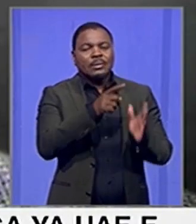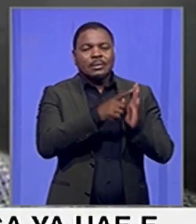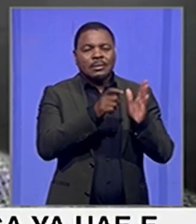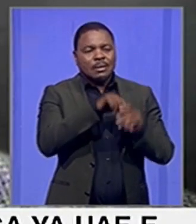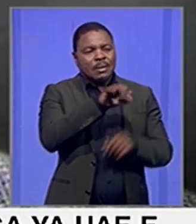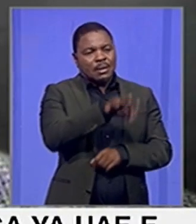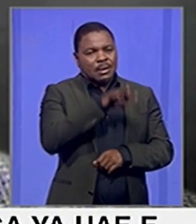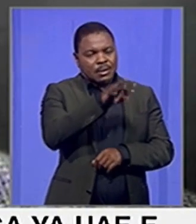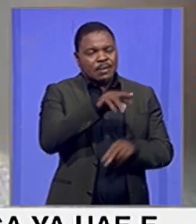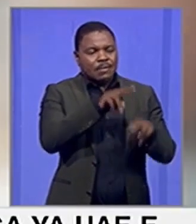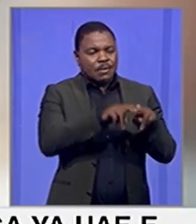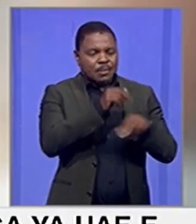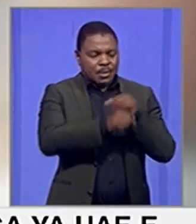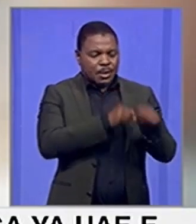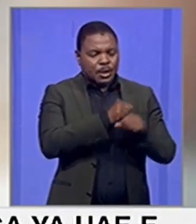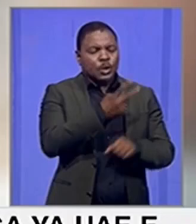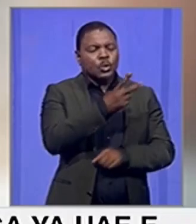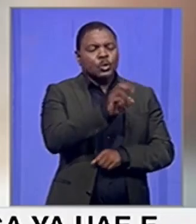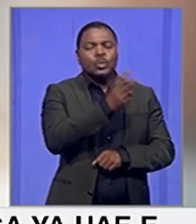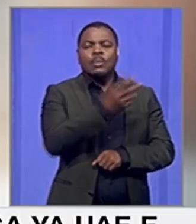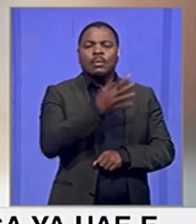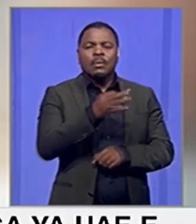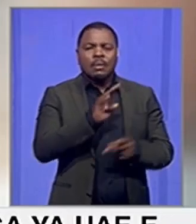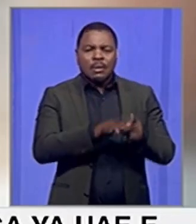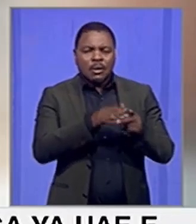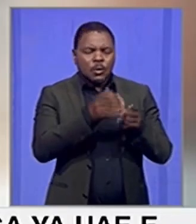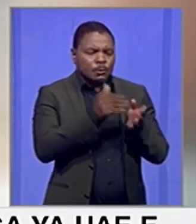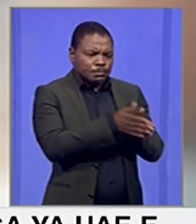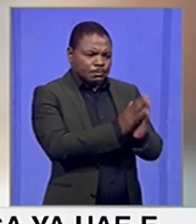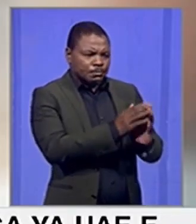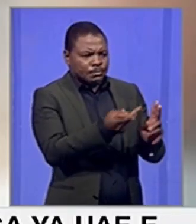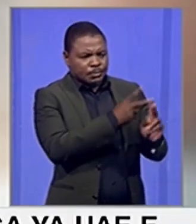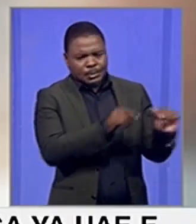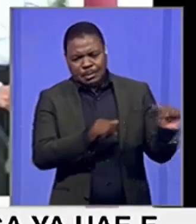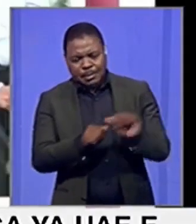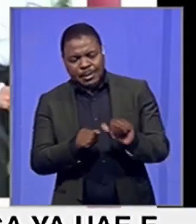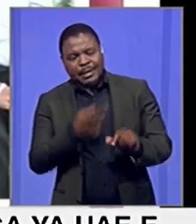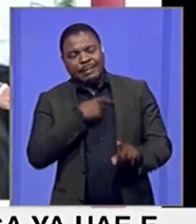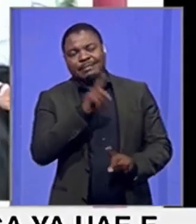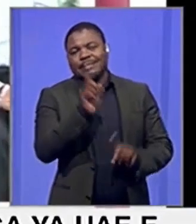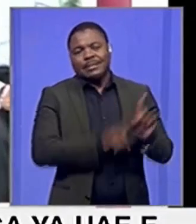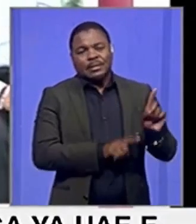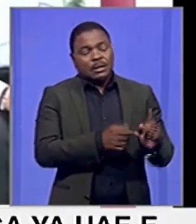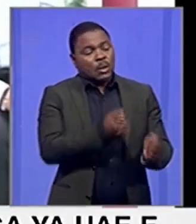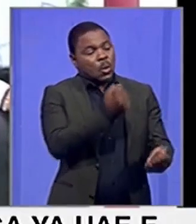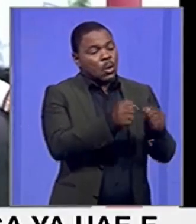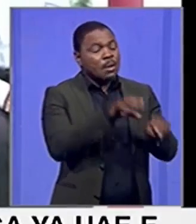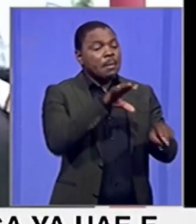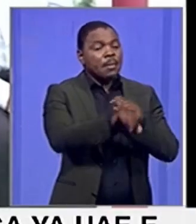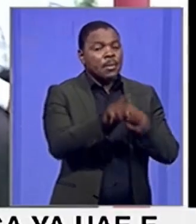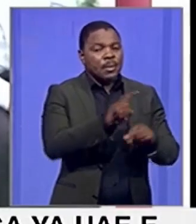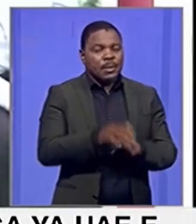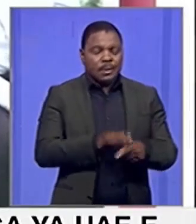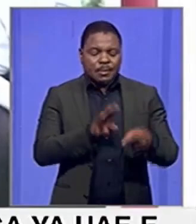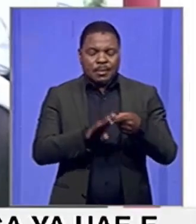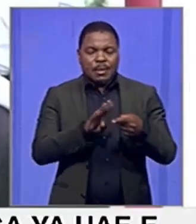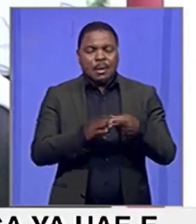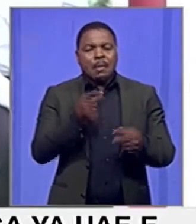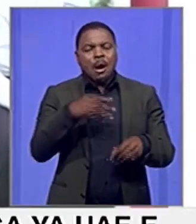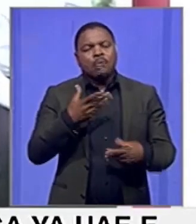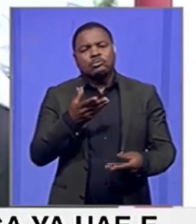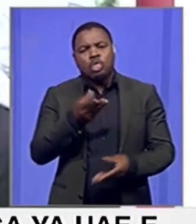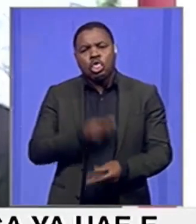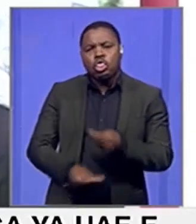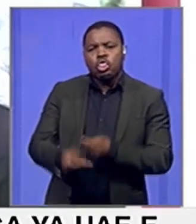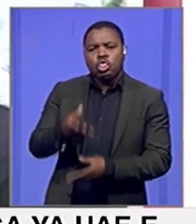February 2023, and our extradition request was unsuccessful. The court found that on the charge of money laundering,